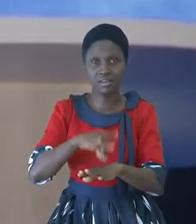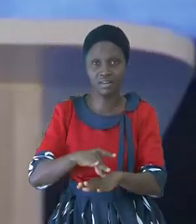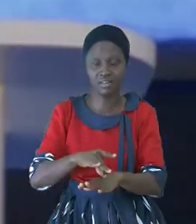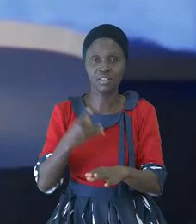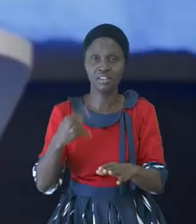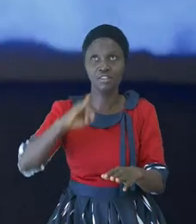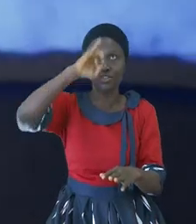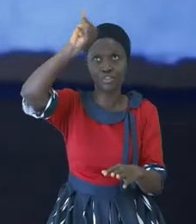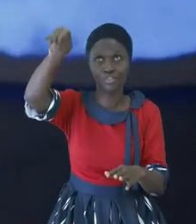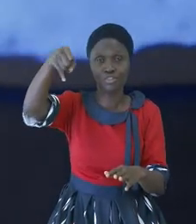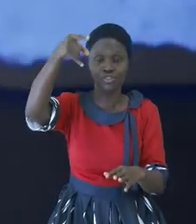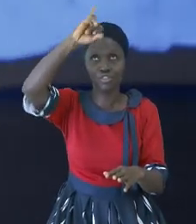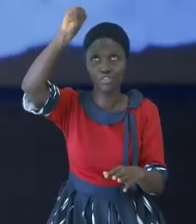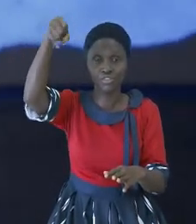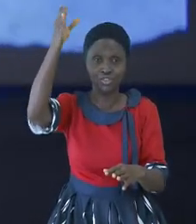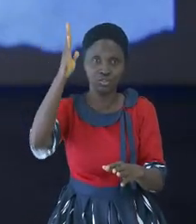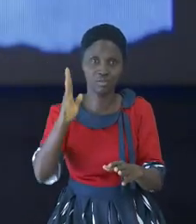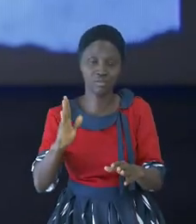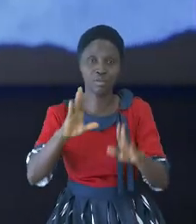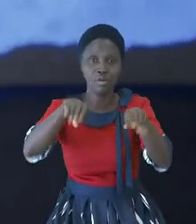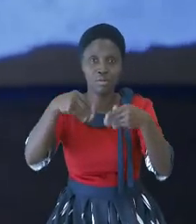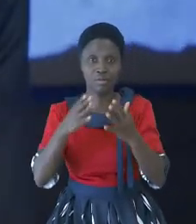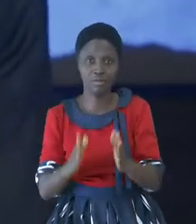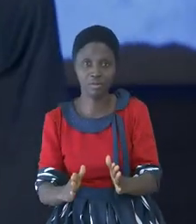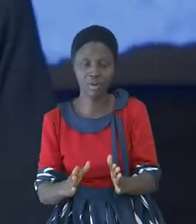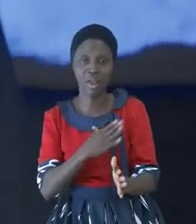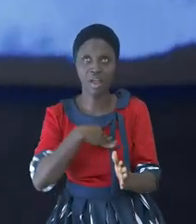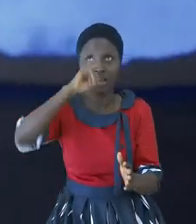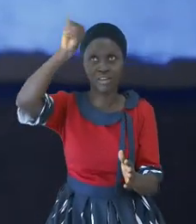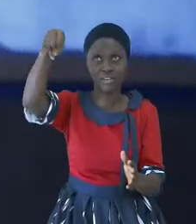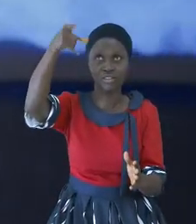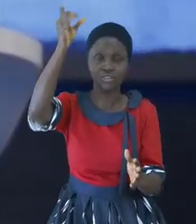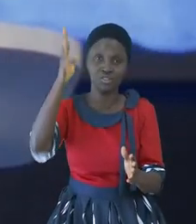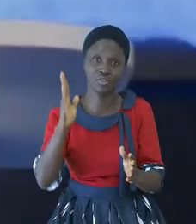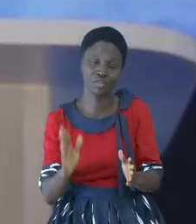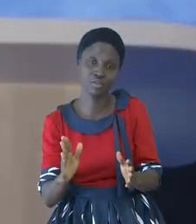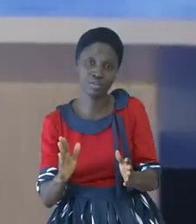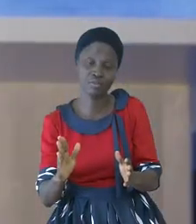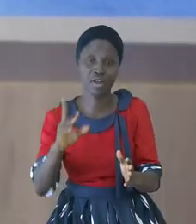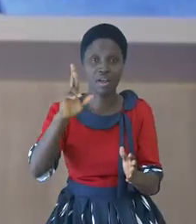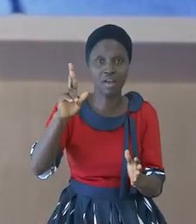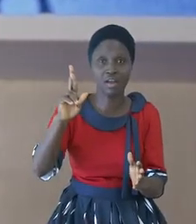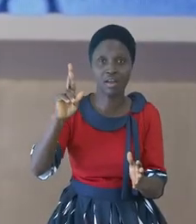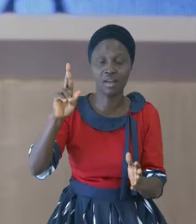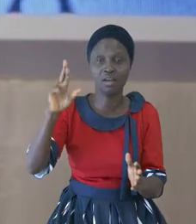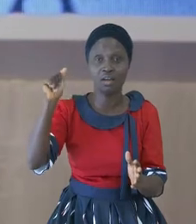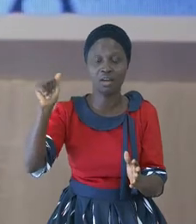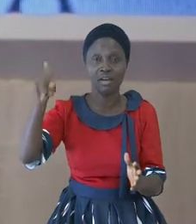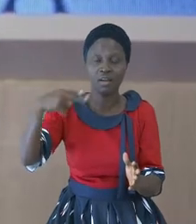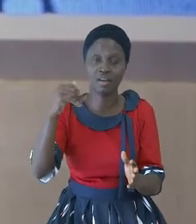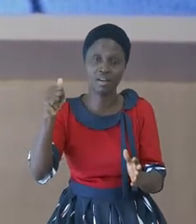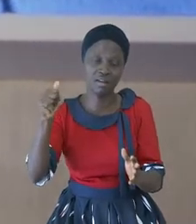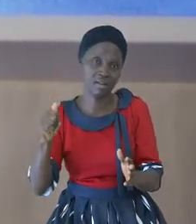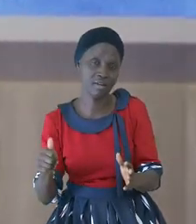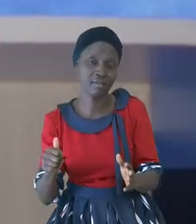and the Jehovah Sikeno, and the Jehovah Rapha, and the one who heals, and the one who saves, and the